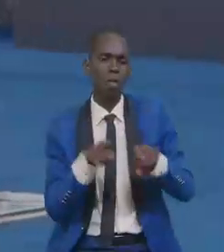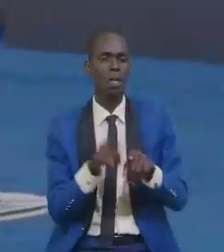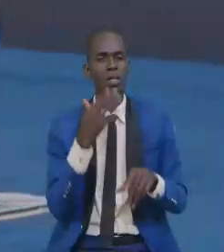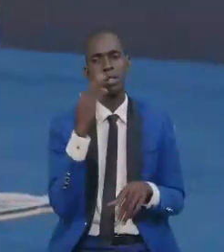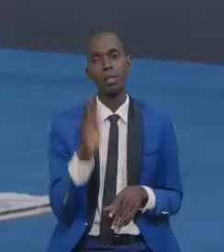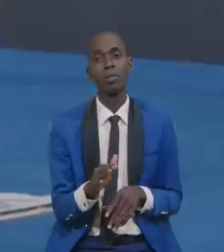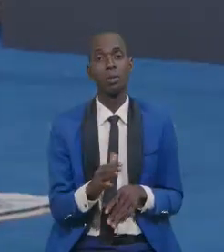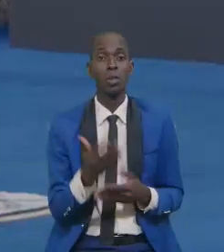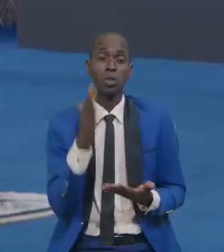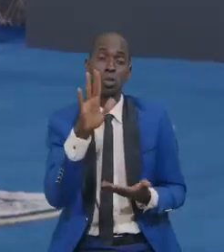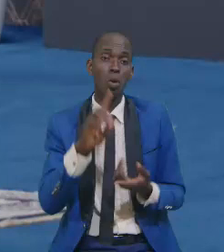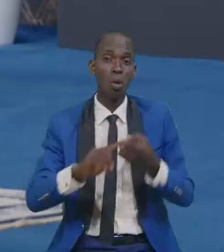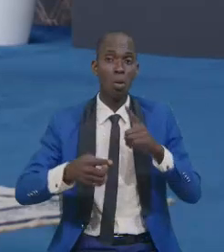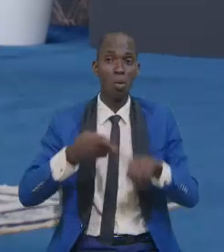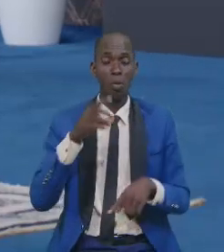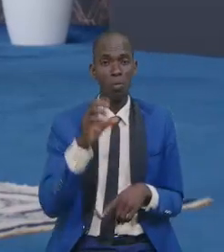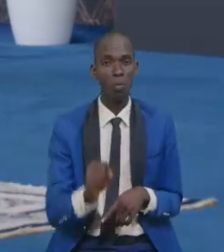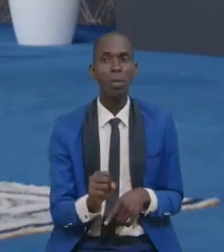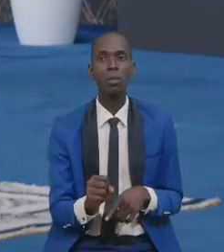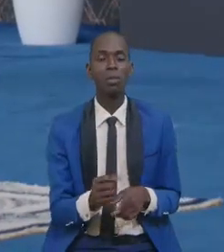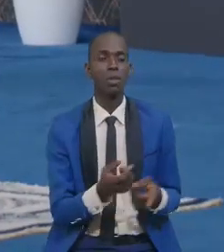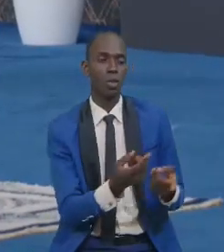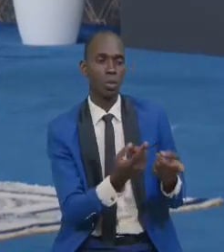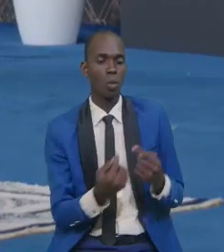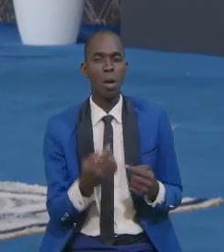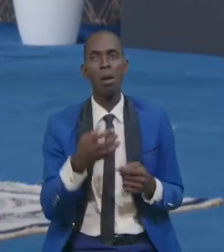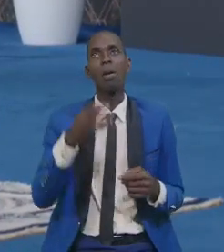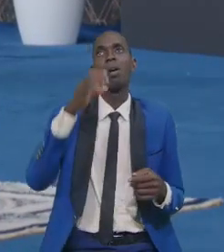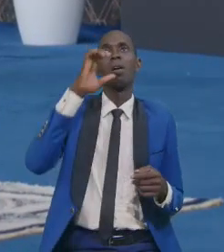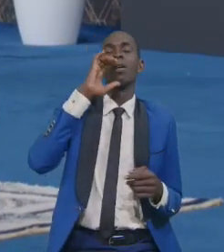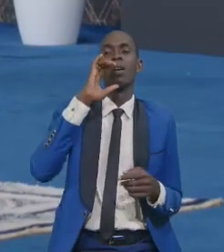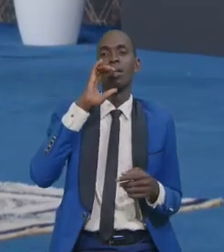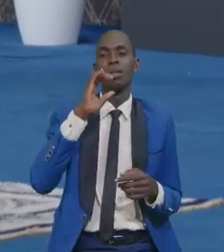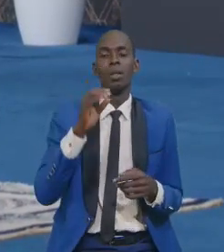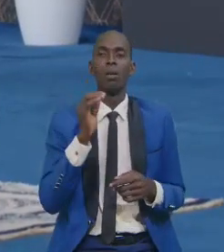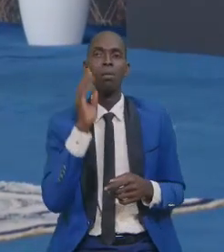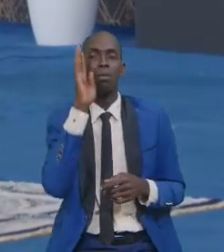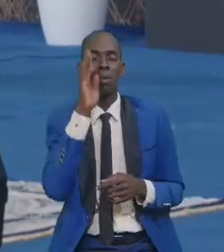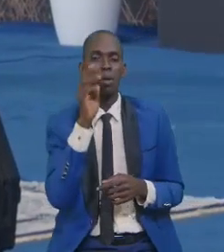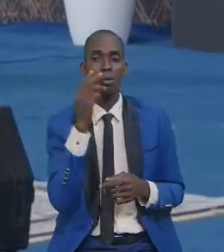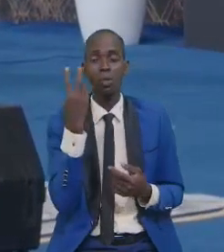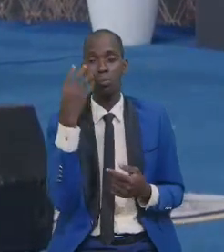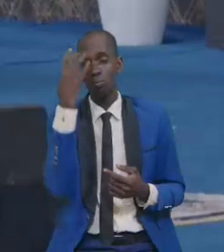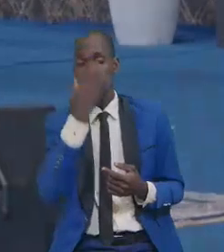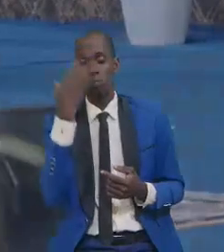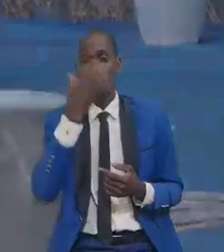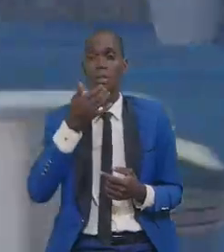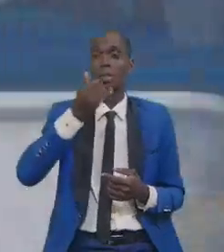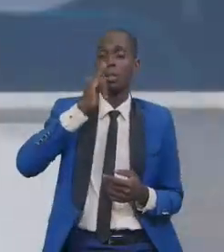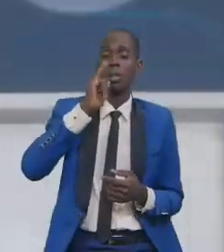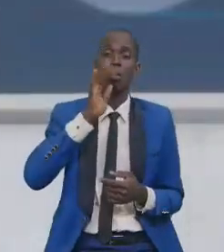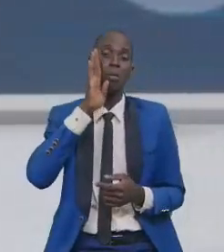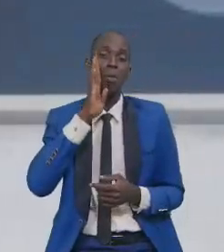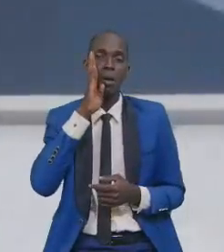and they're drinking their alcohol, and you are there with them. And so as they're drinking, they